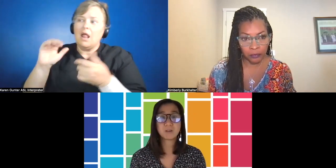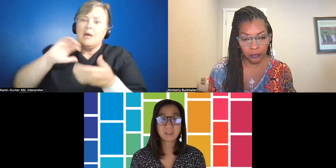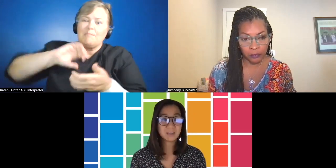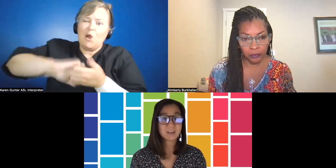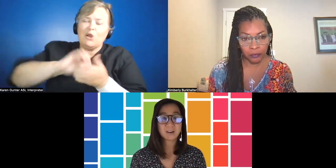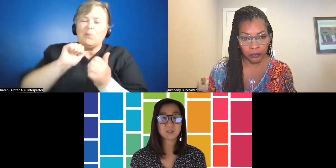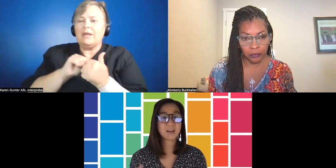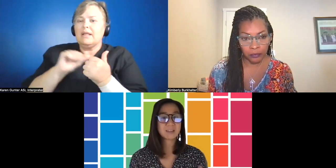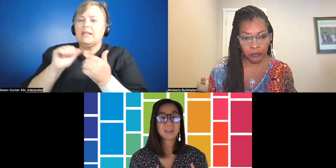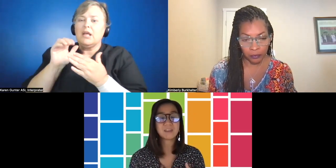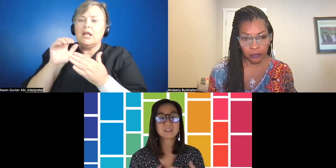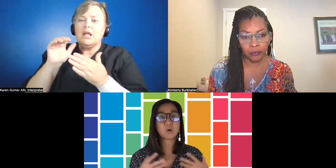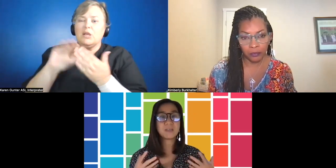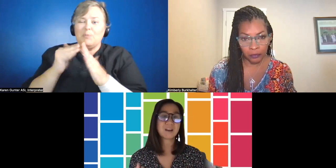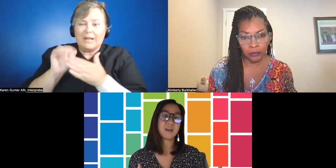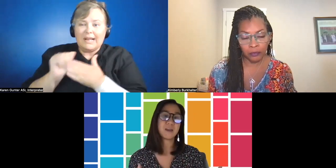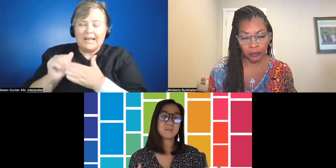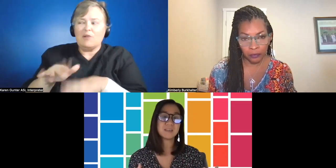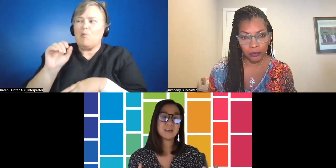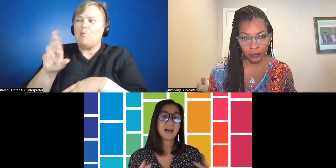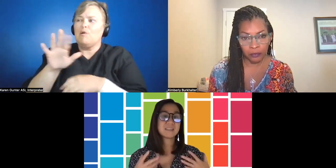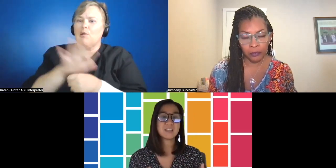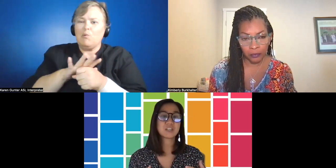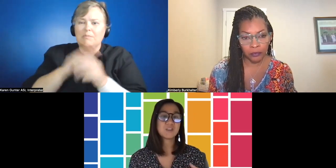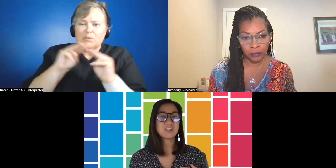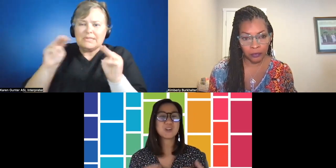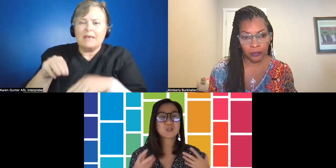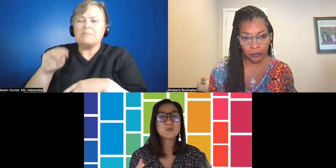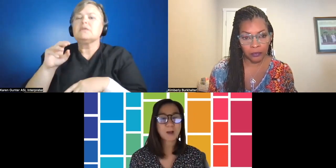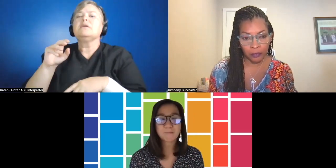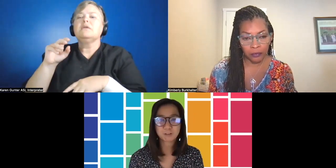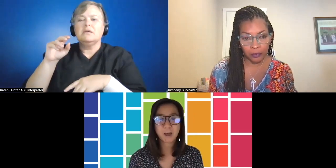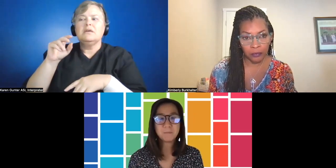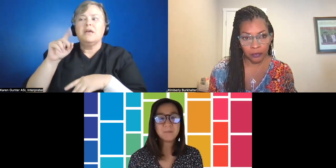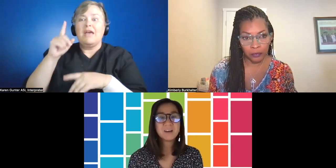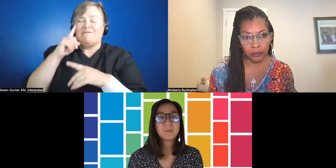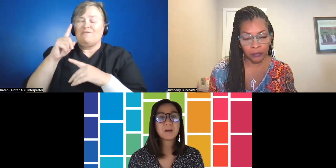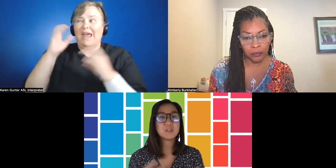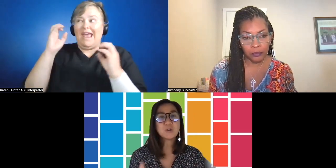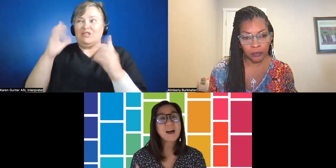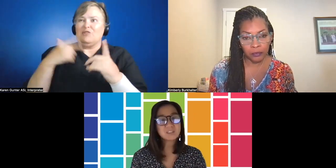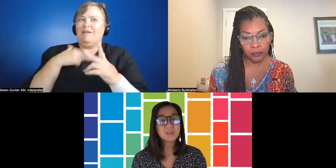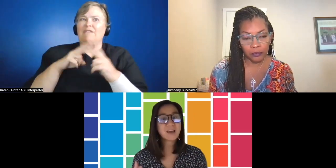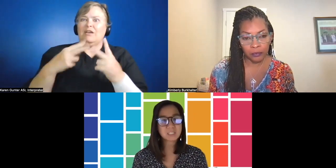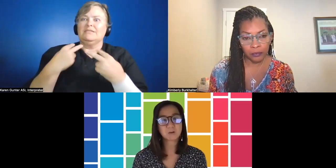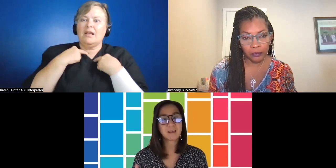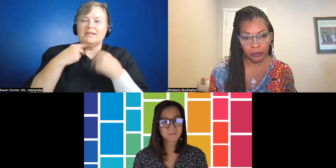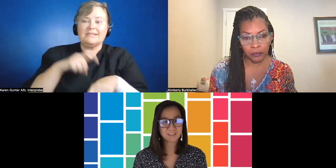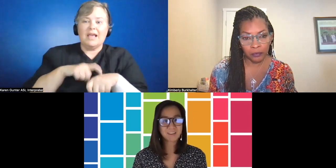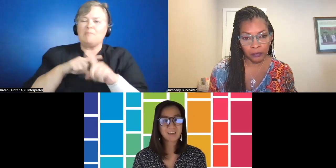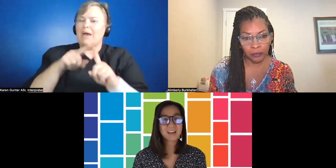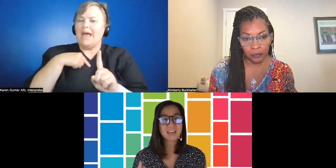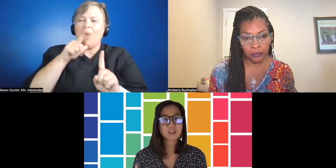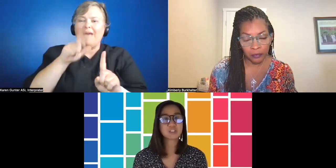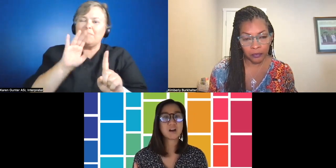local community leaders, right? Because I think so many times as an educator, you're so strapped for time, but you don't have to be the expert on